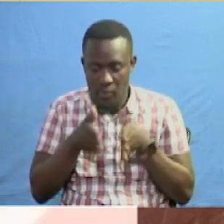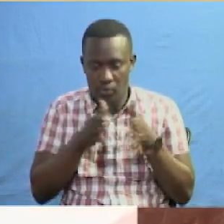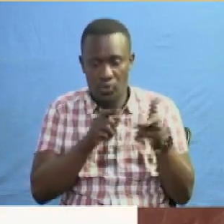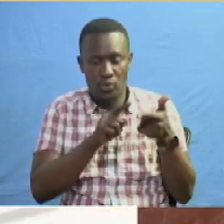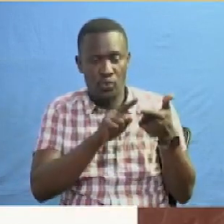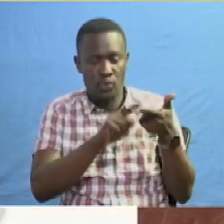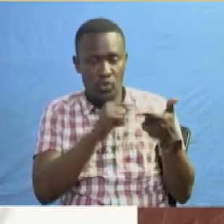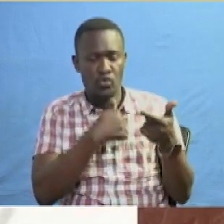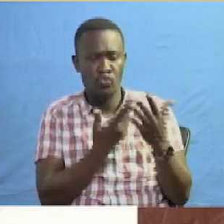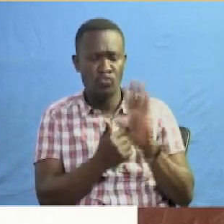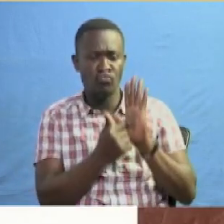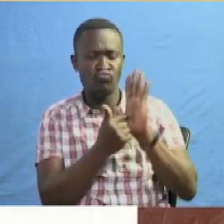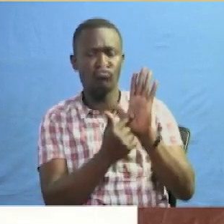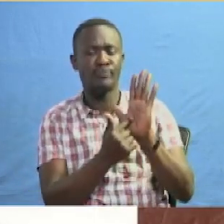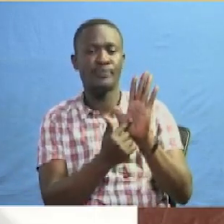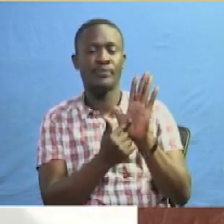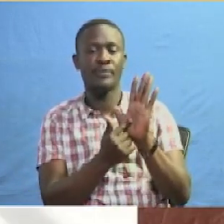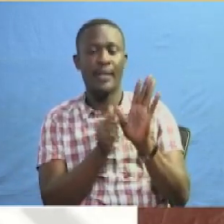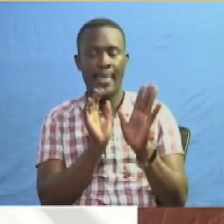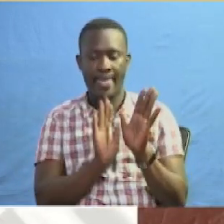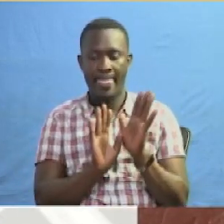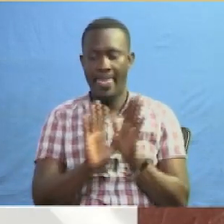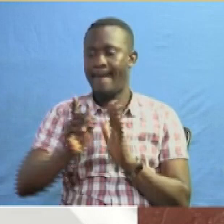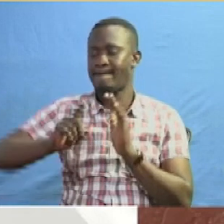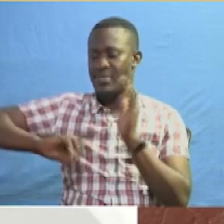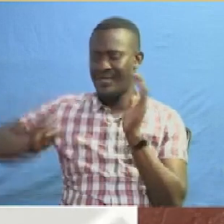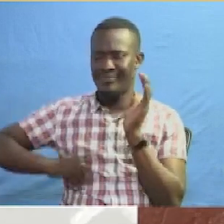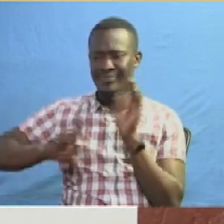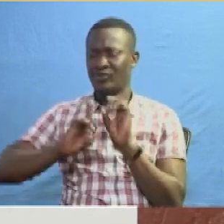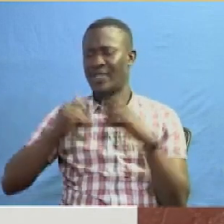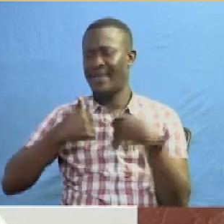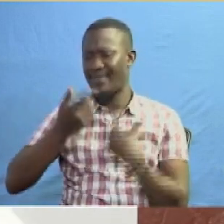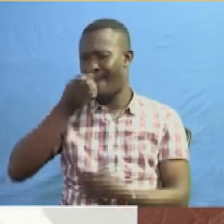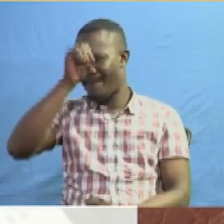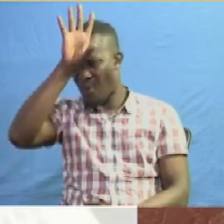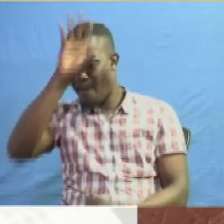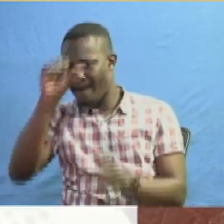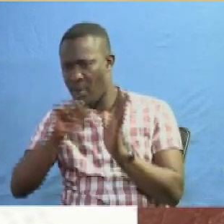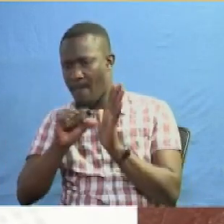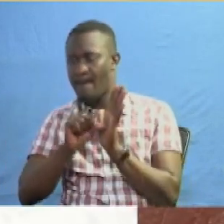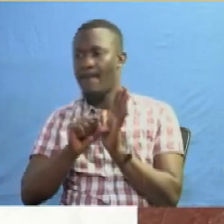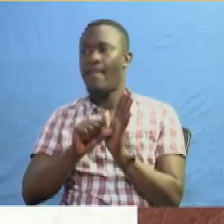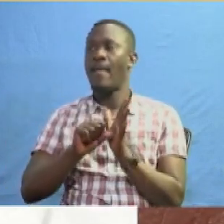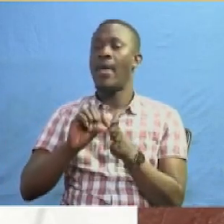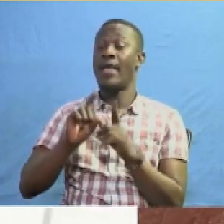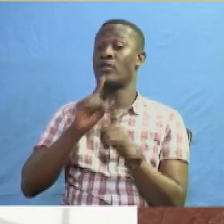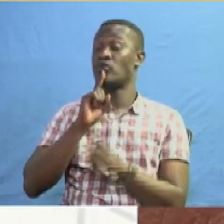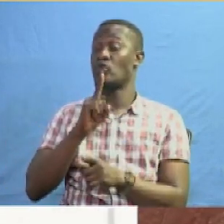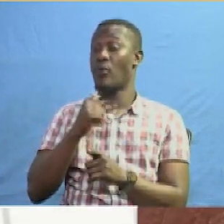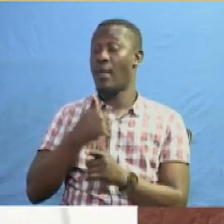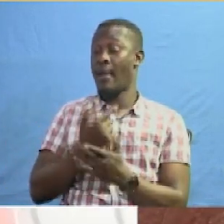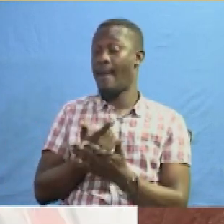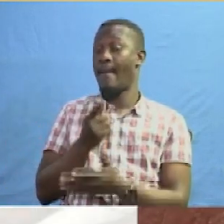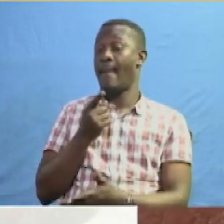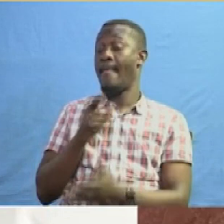to express their dissatisfactions, their problems, and so